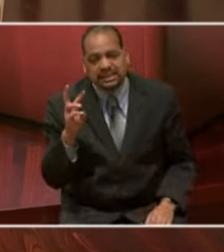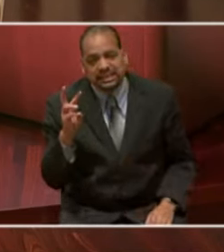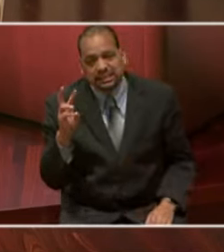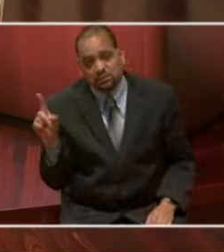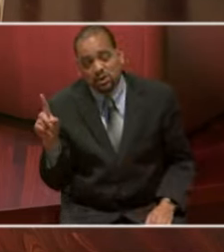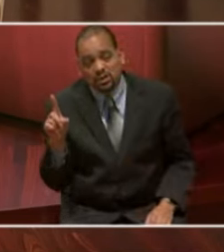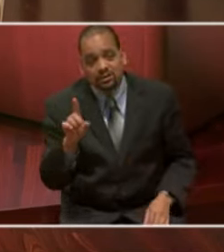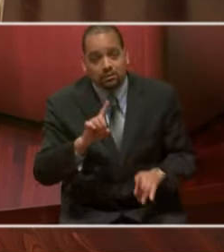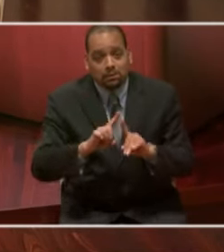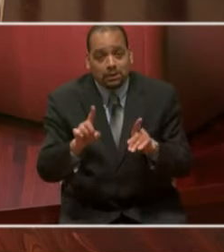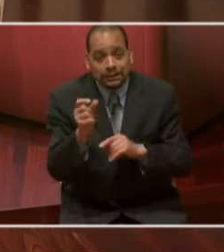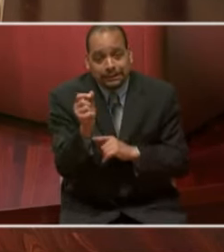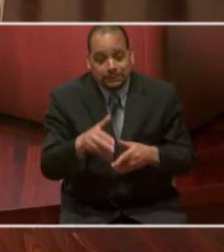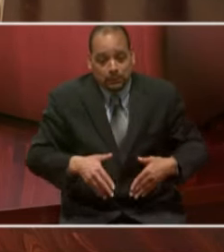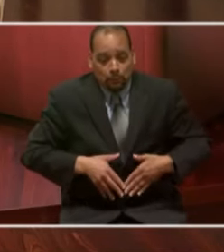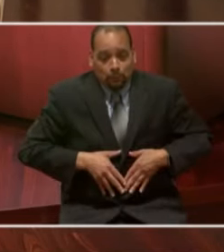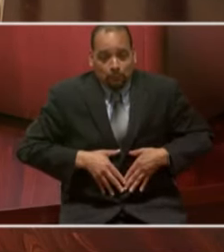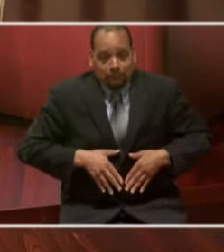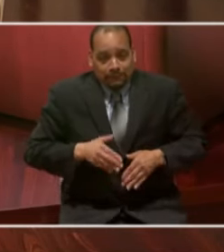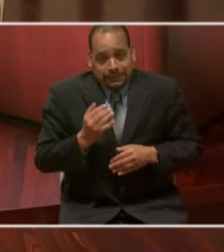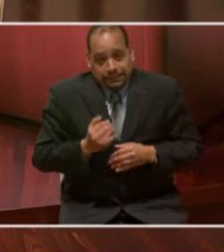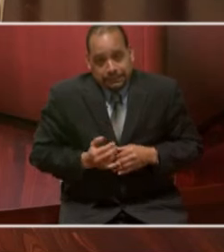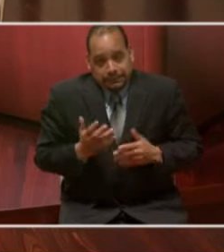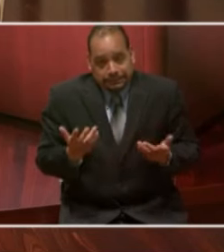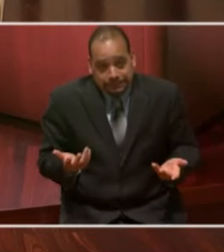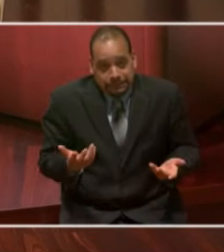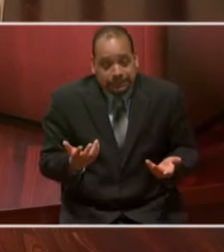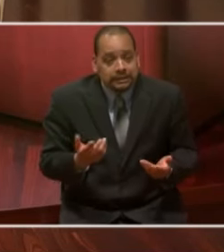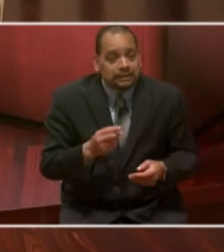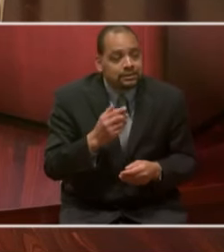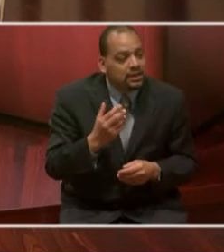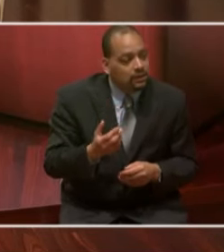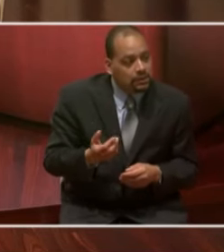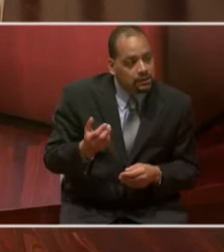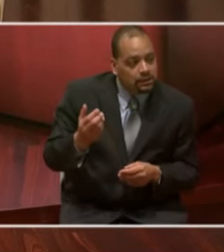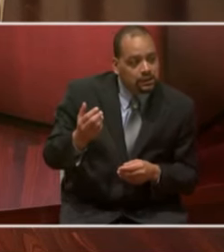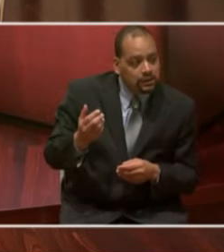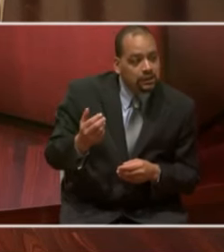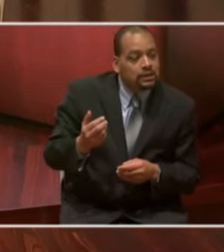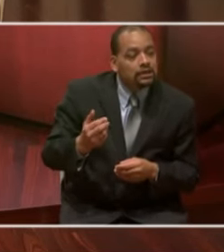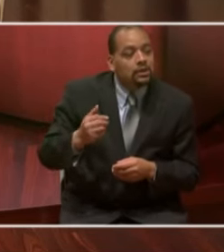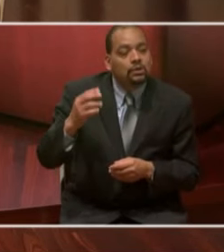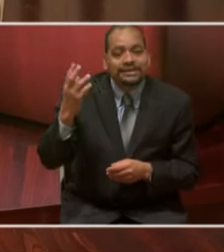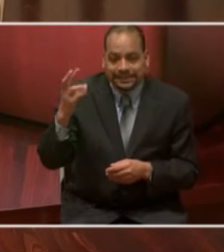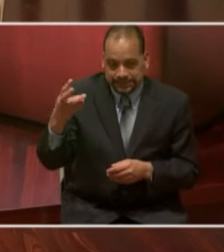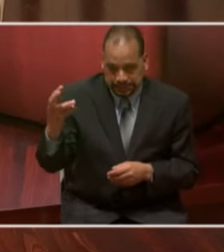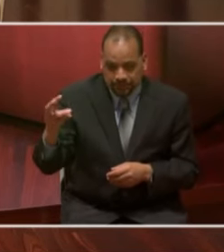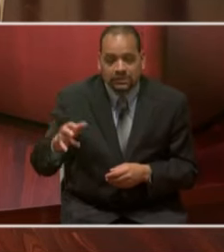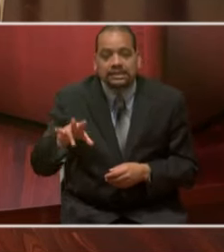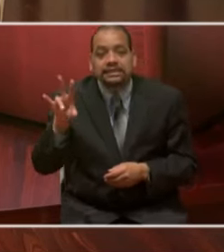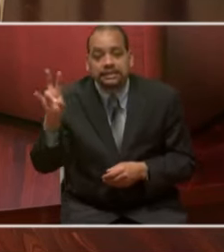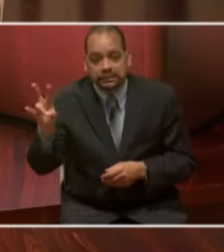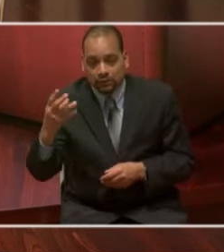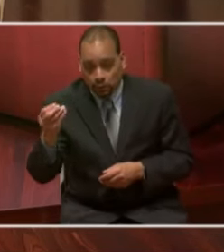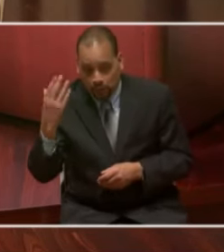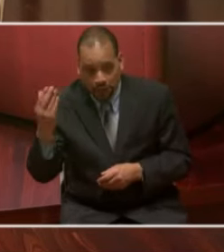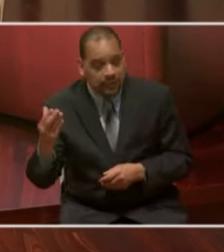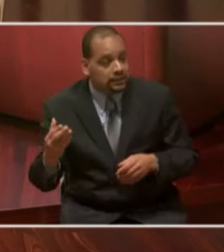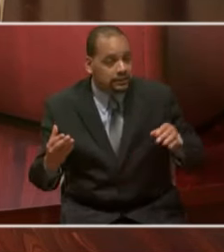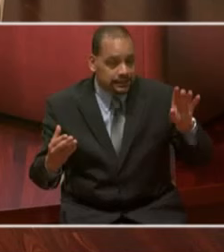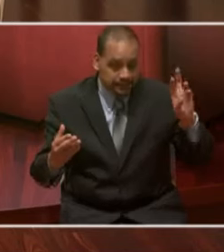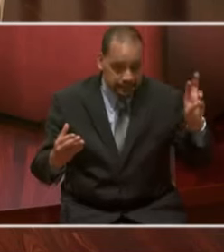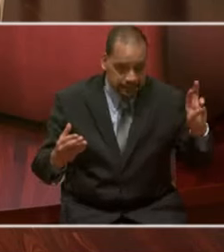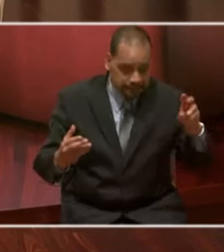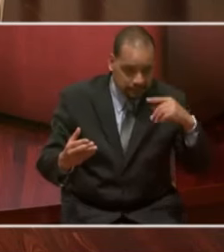seatmate came to my Washington office, February 09, about a month after